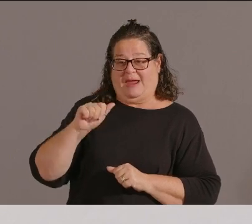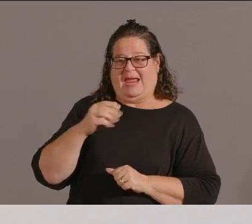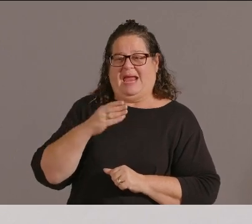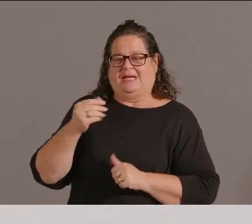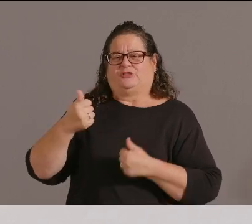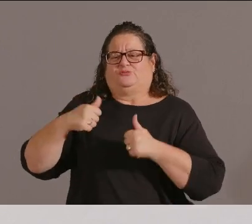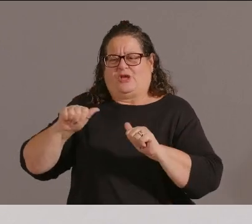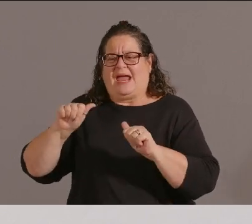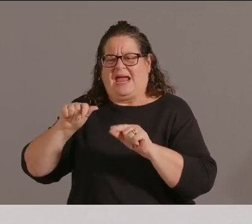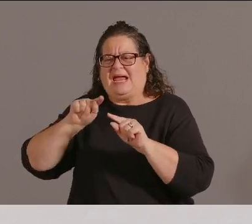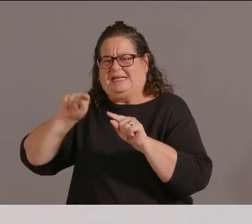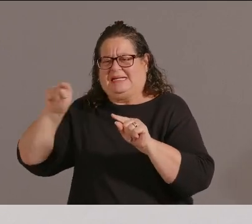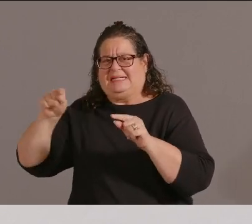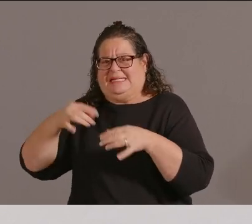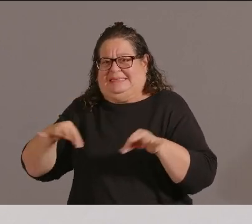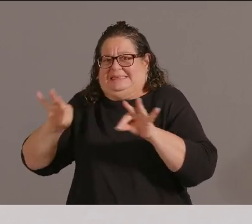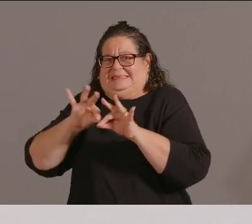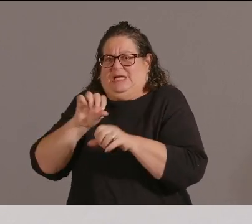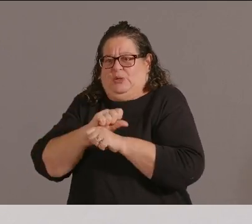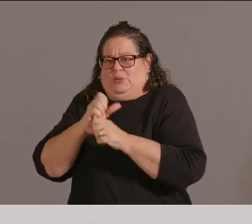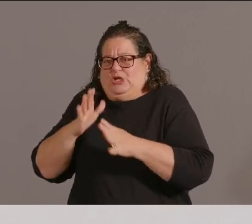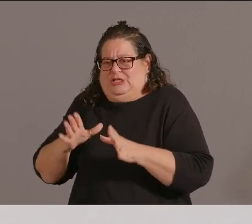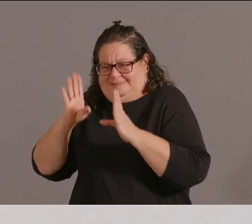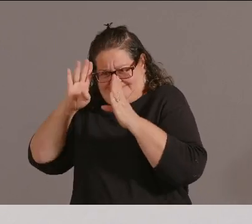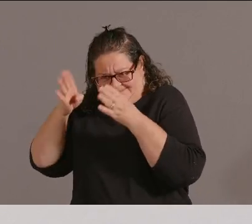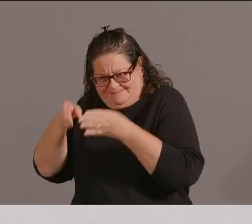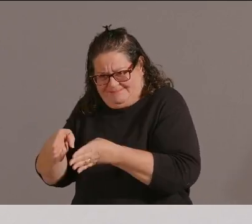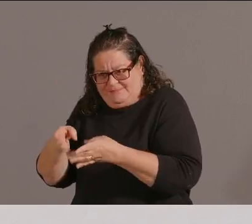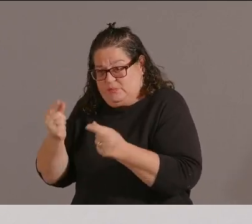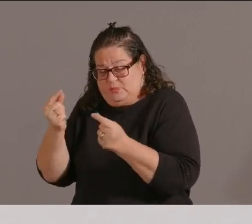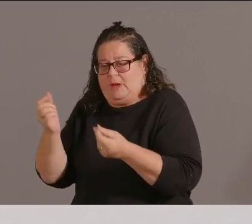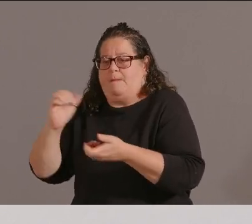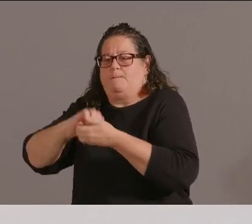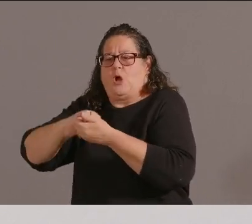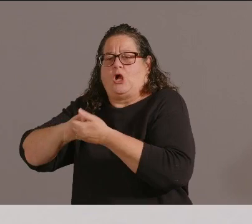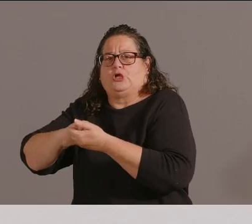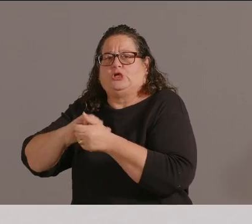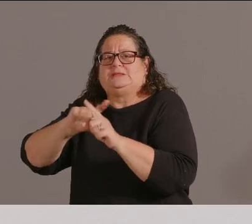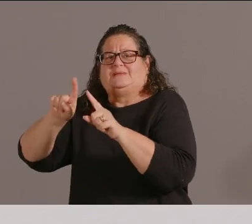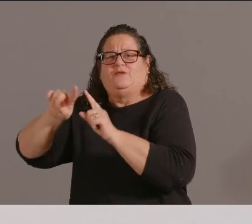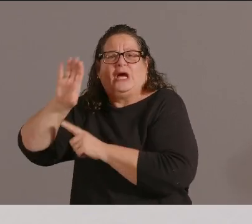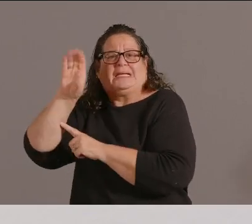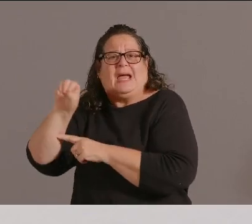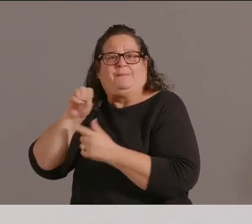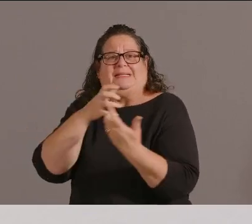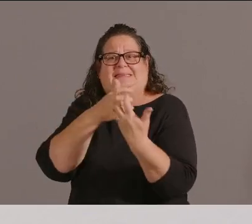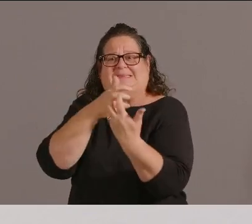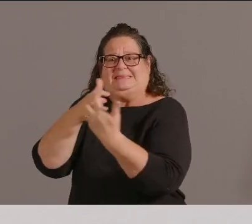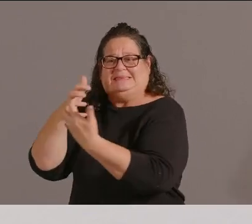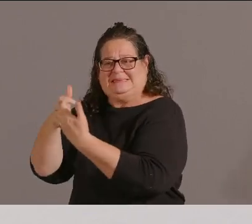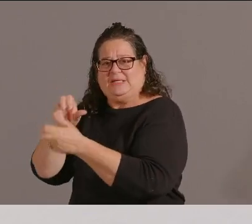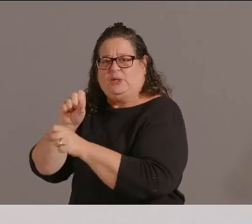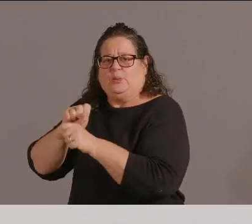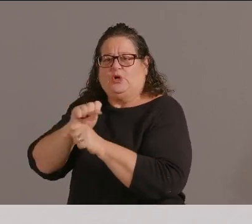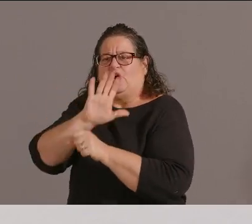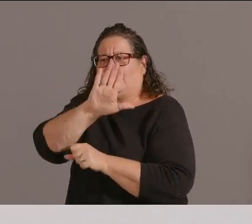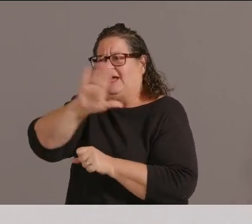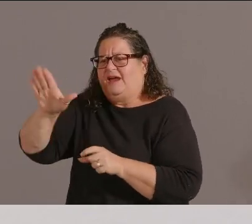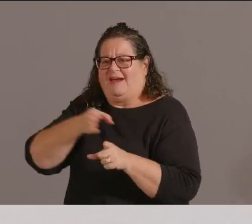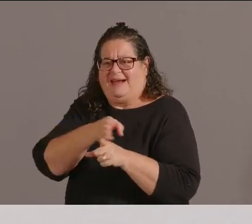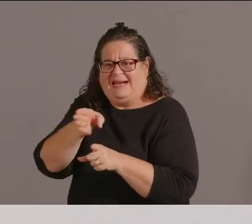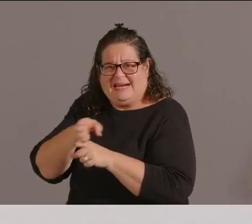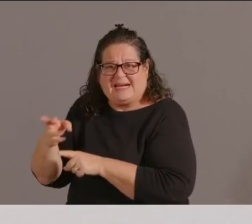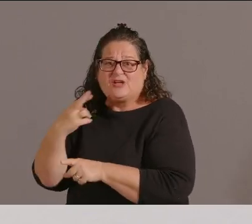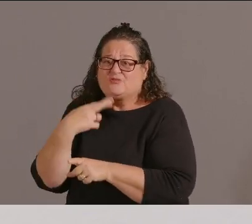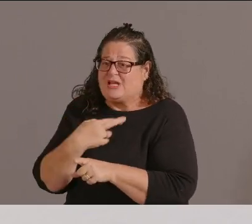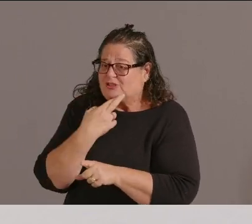with employers and with specific industries, so like the Restaurant Association, different grocery